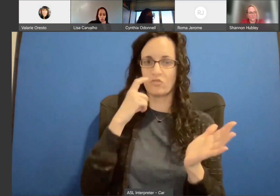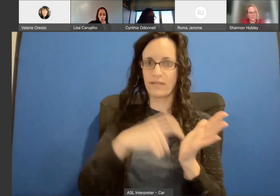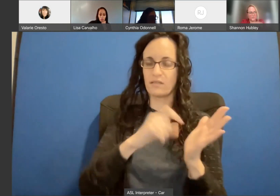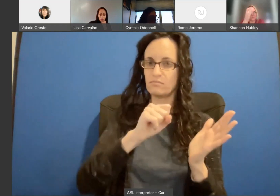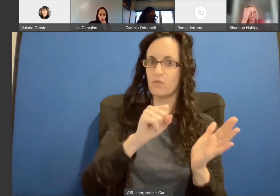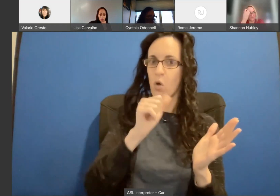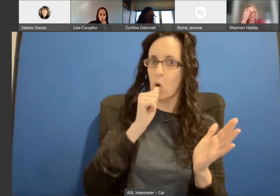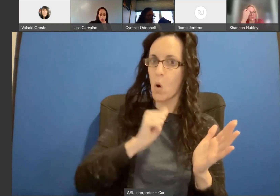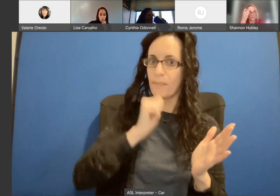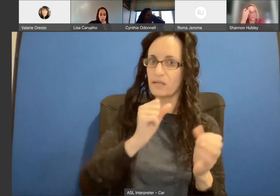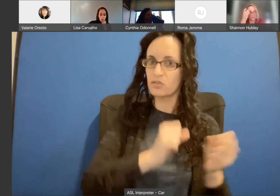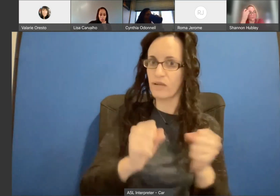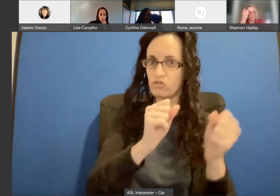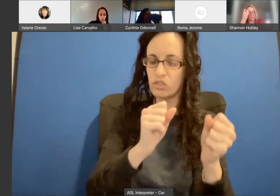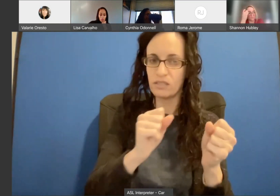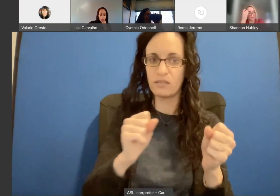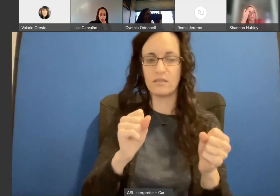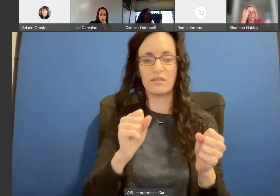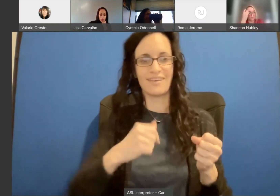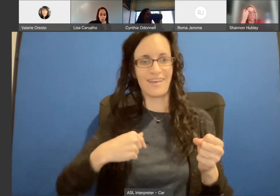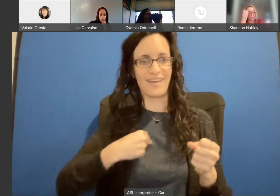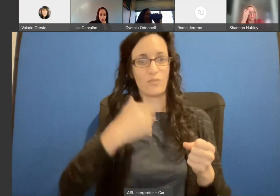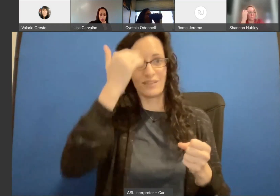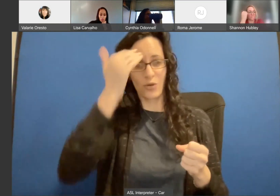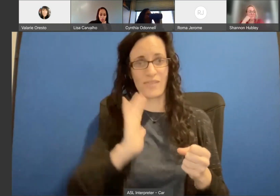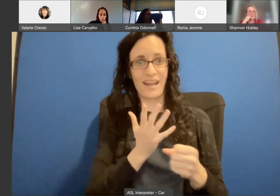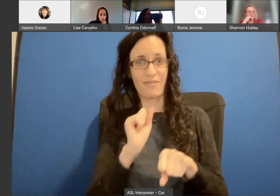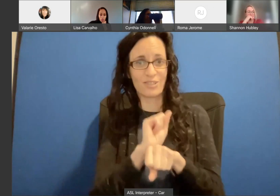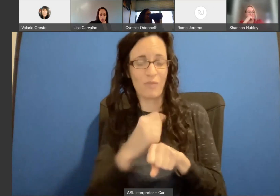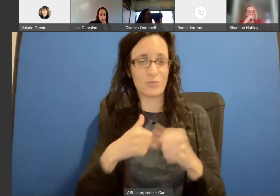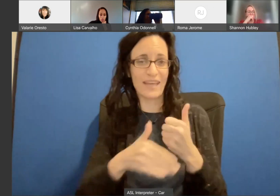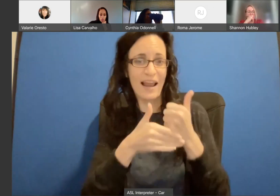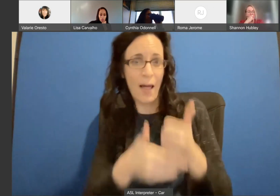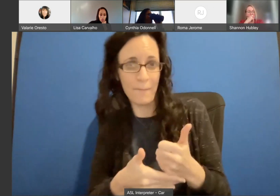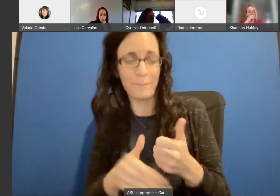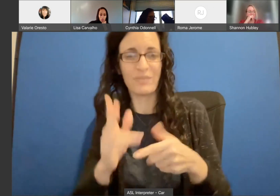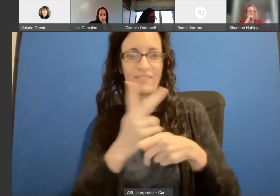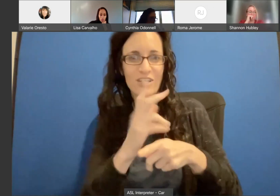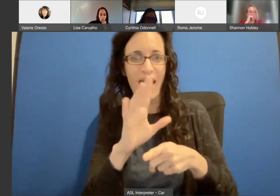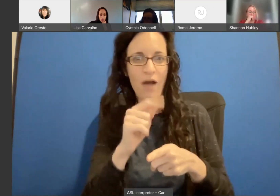think our job, and we know our job, is that we can help folks figure out other ways of coping, that they don't necessarily need